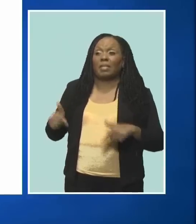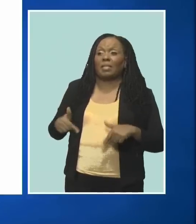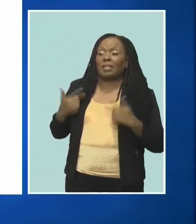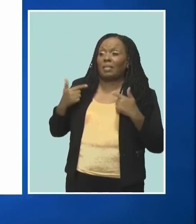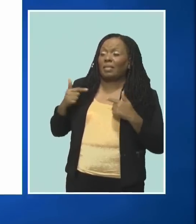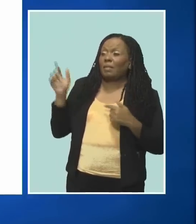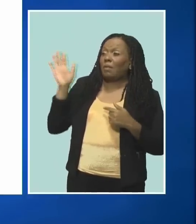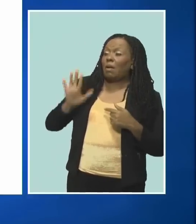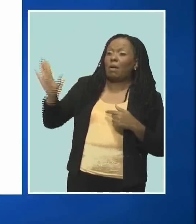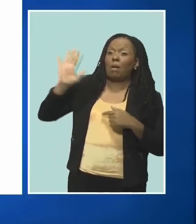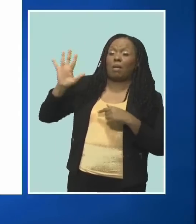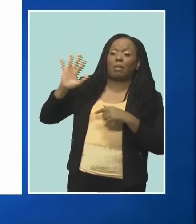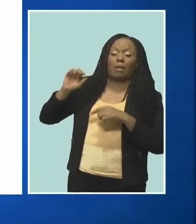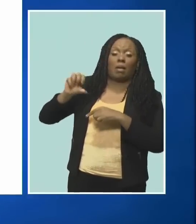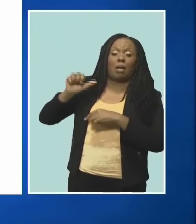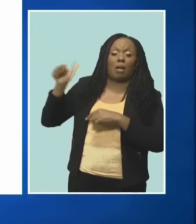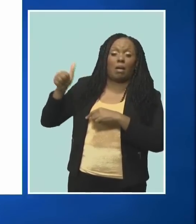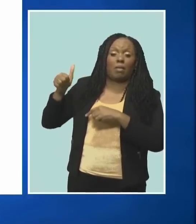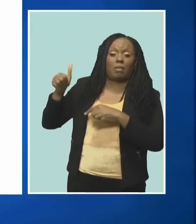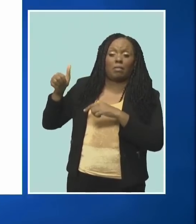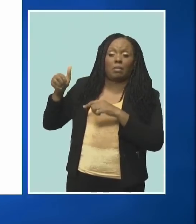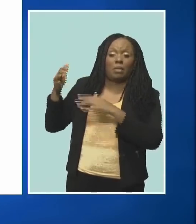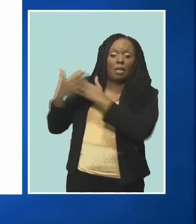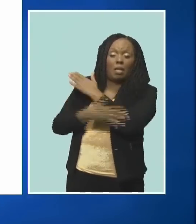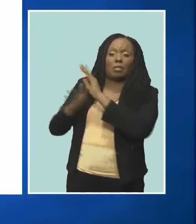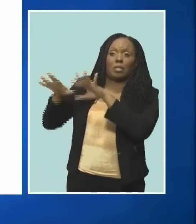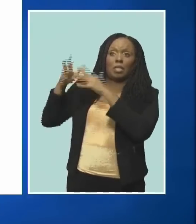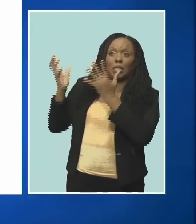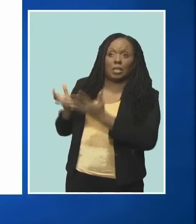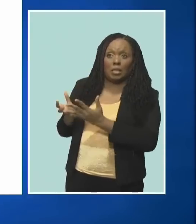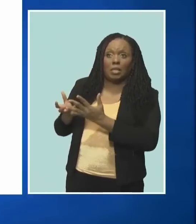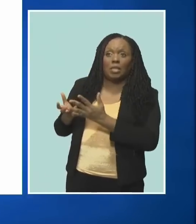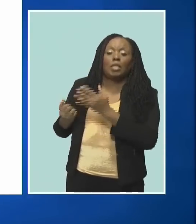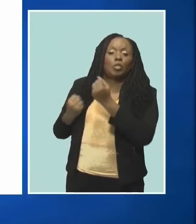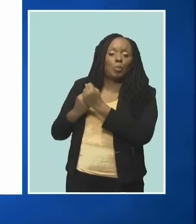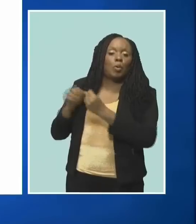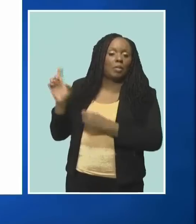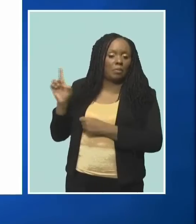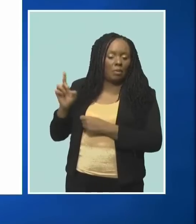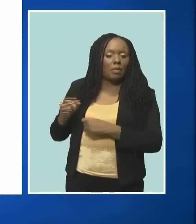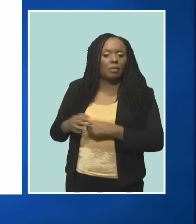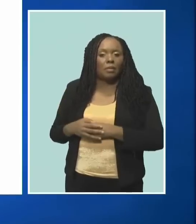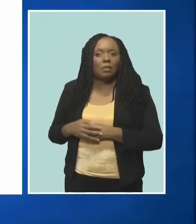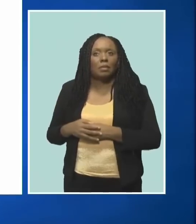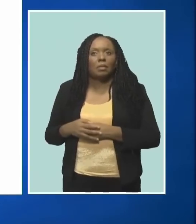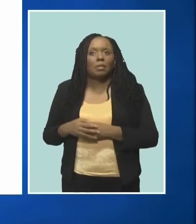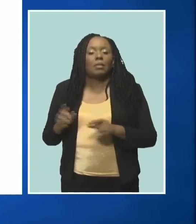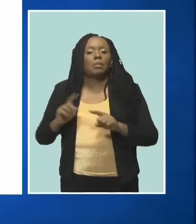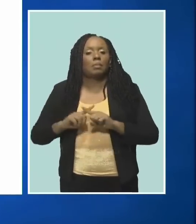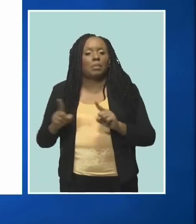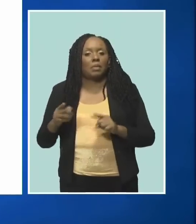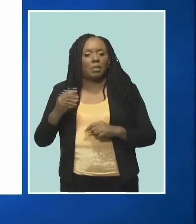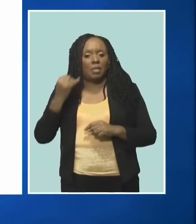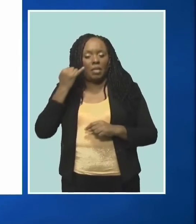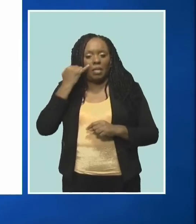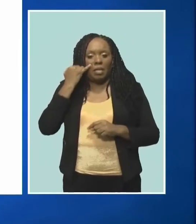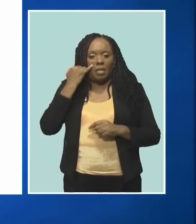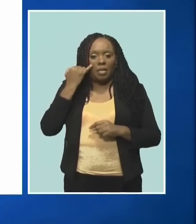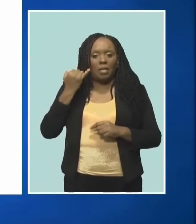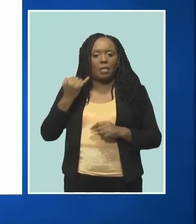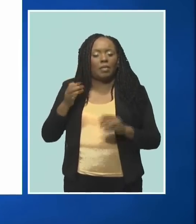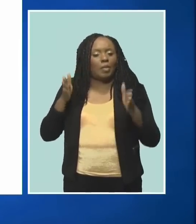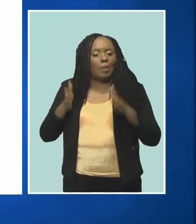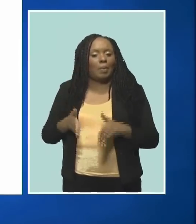support the Democrats, but we appear to have done better under the Republicans, and largely this is because if someone loves you, you don't have to